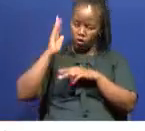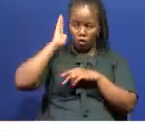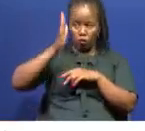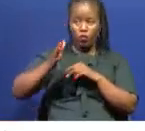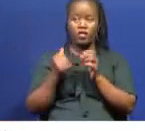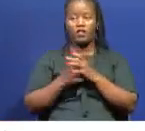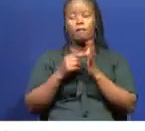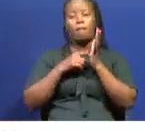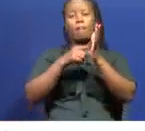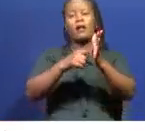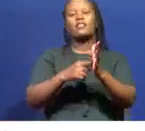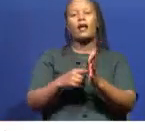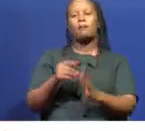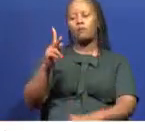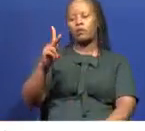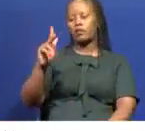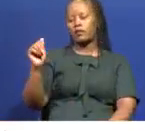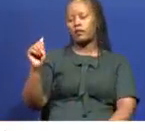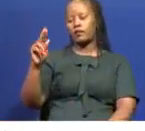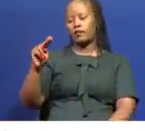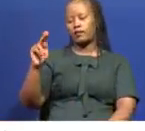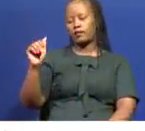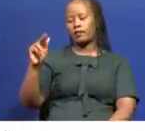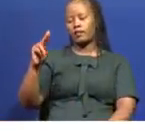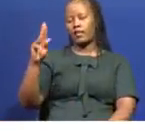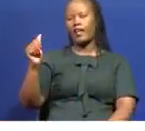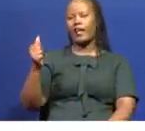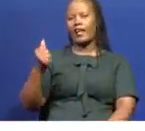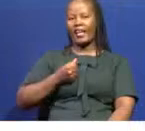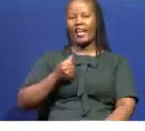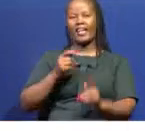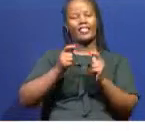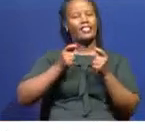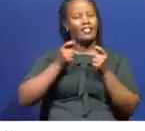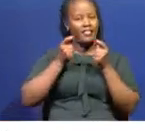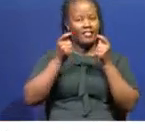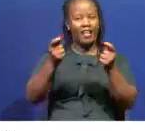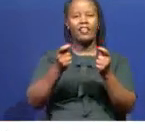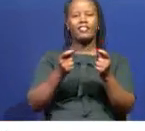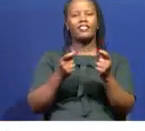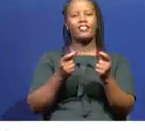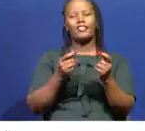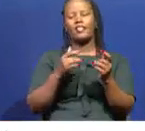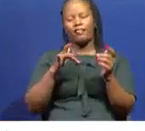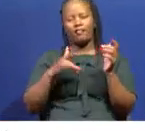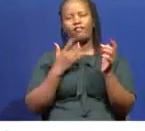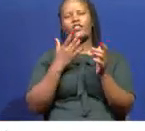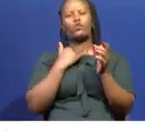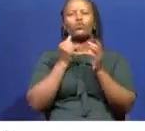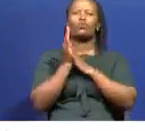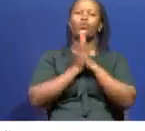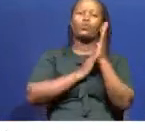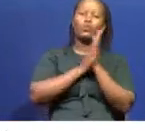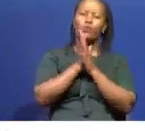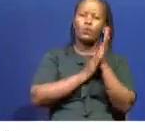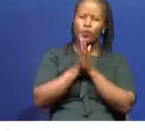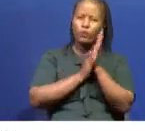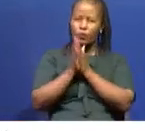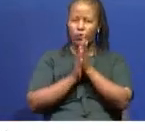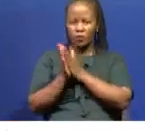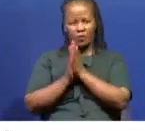Kina Kanana, they're very talented. They have the passion for the game. They're playing really solid. And so I